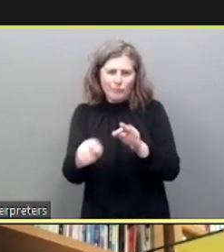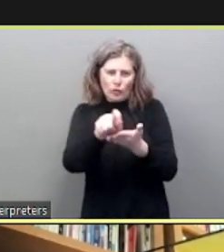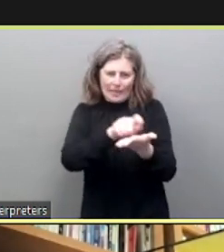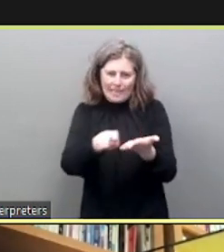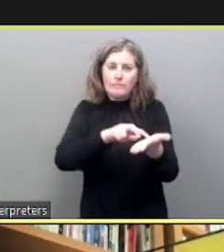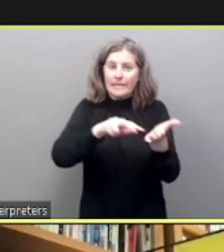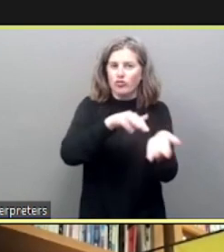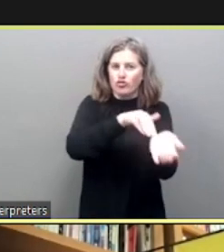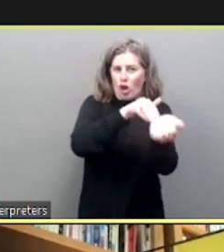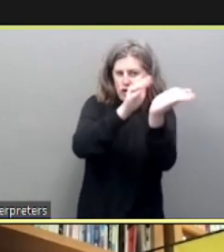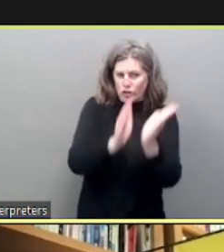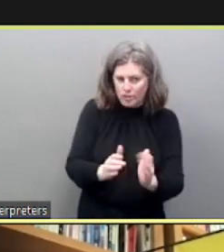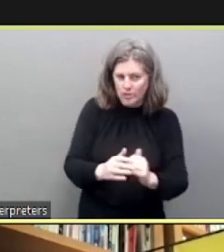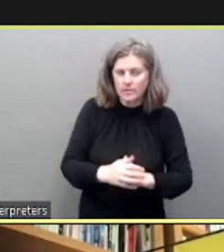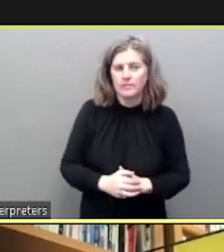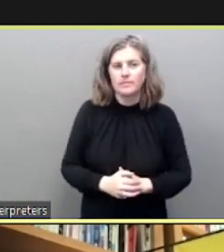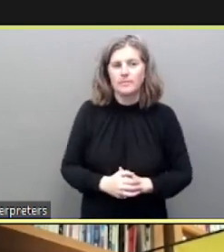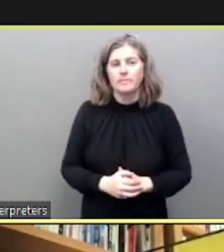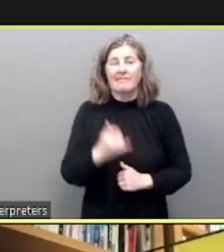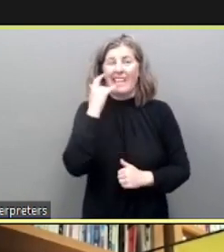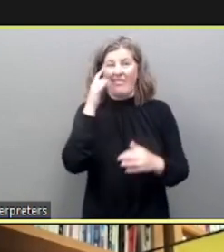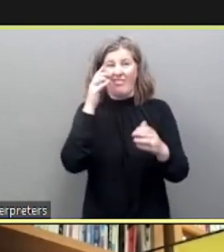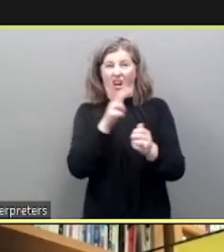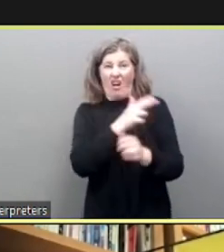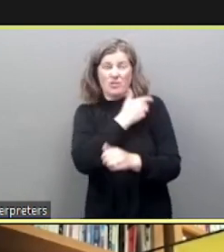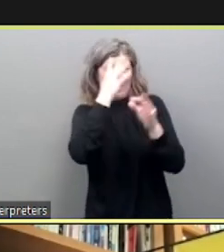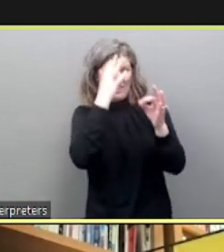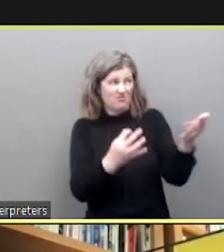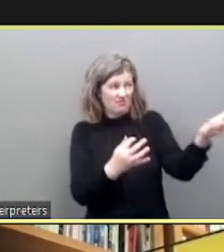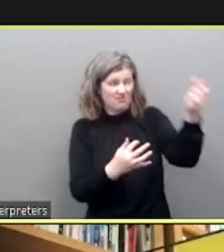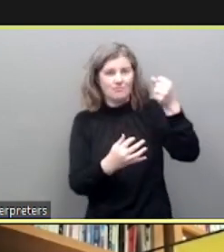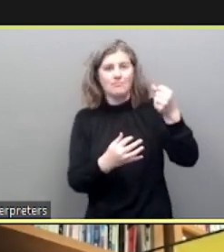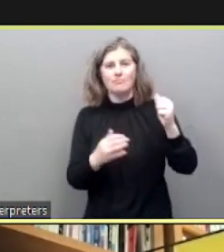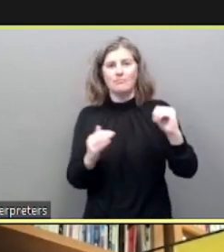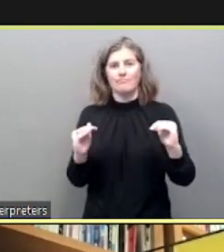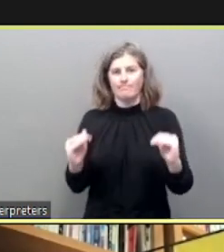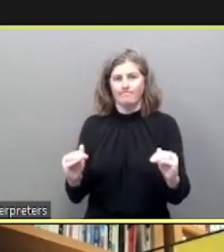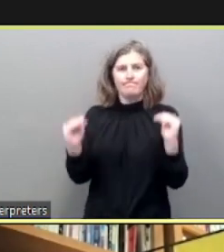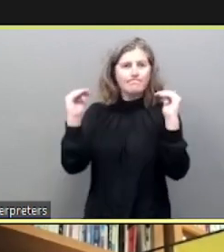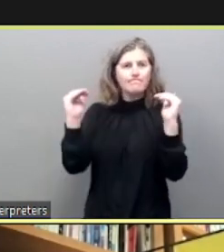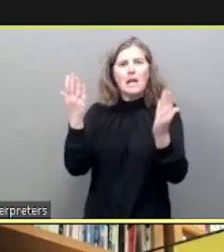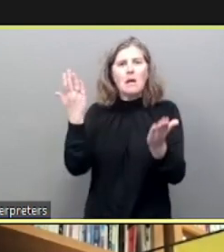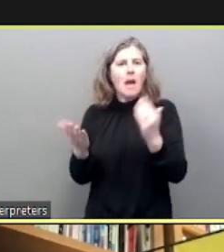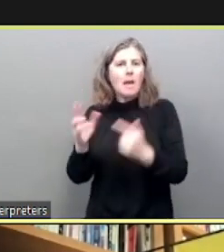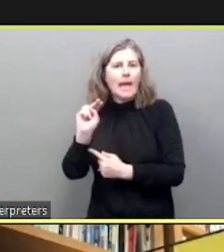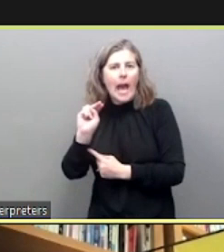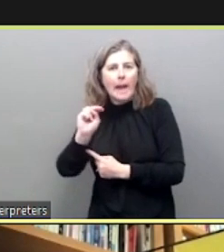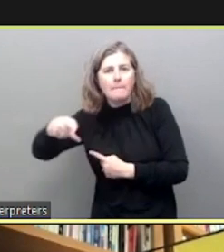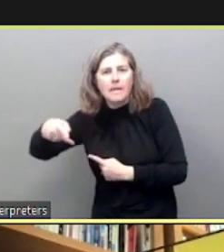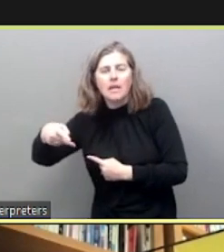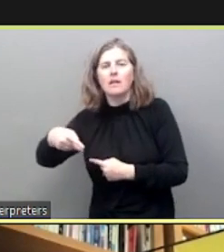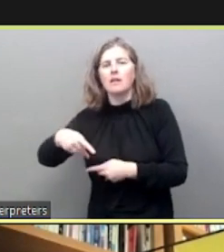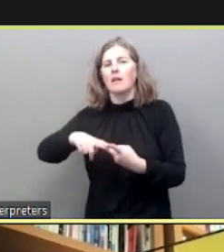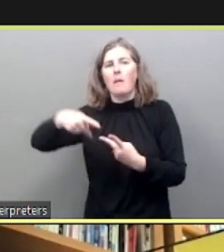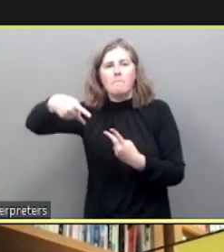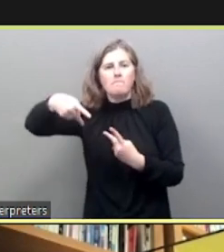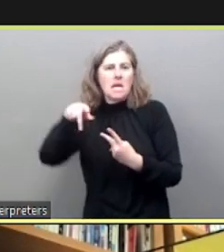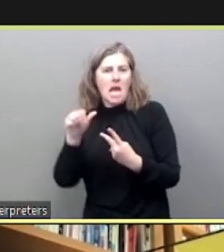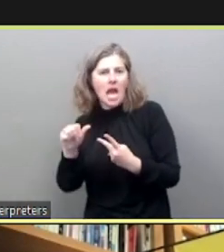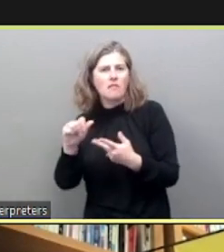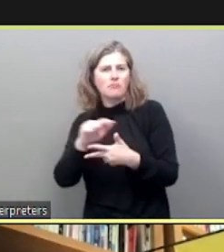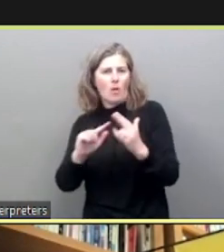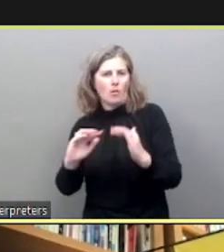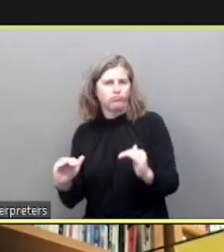are constructed. But folks who move, but it could be nurse practitioners or physician's assistants as